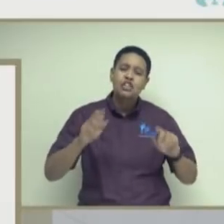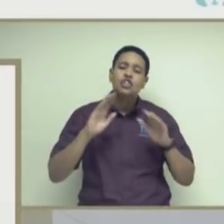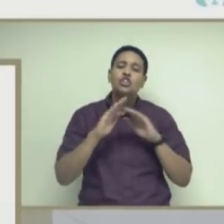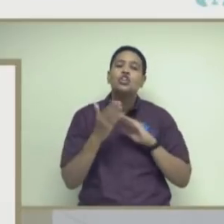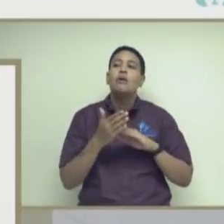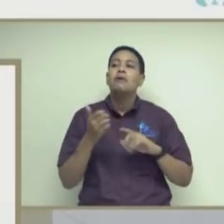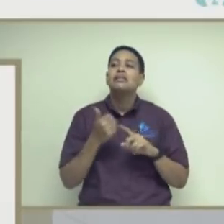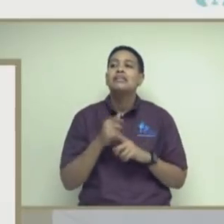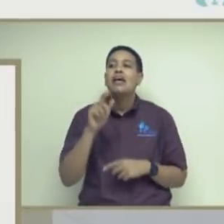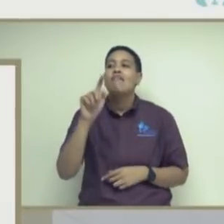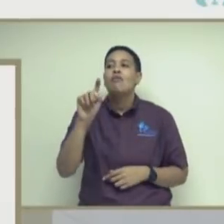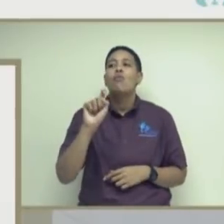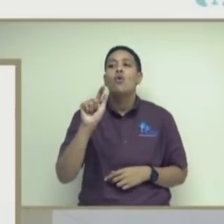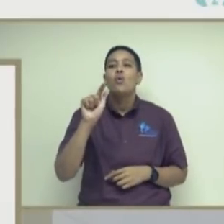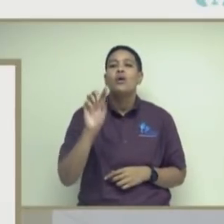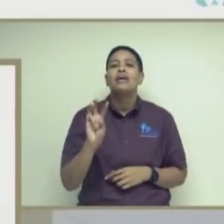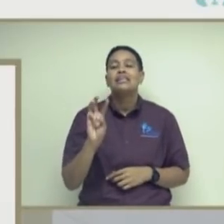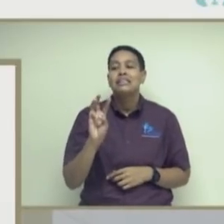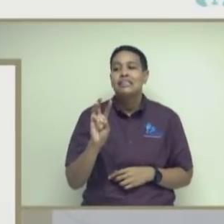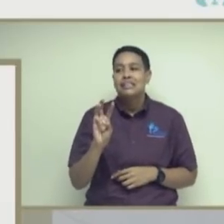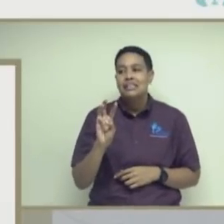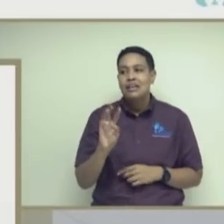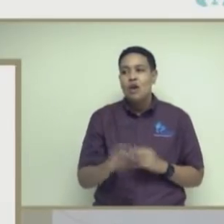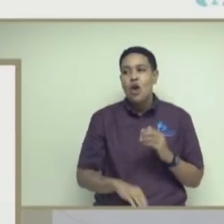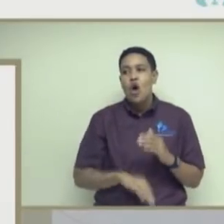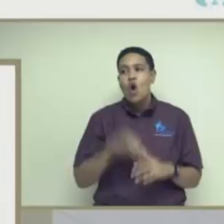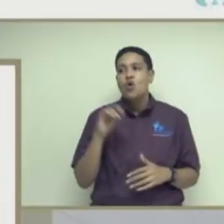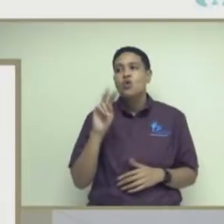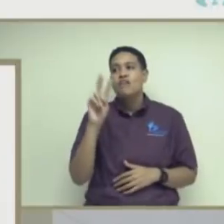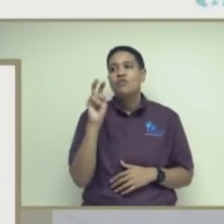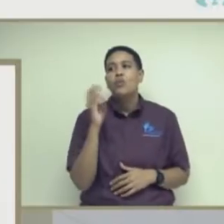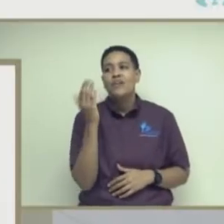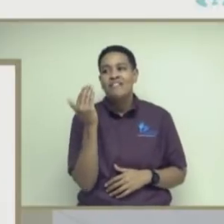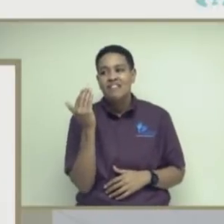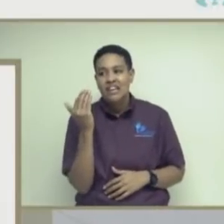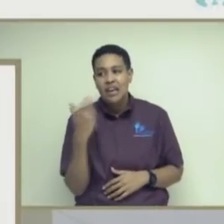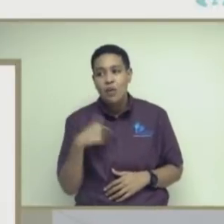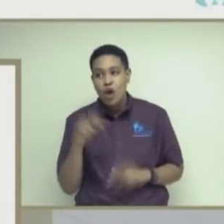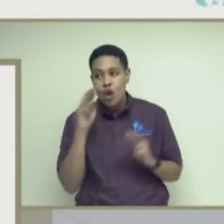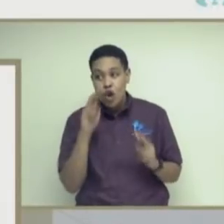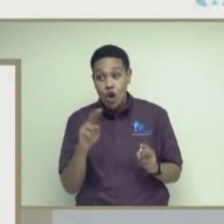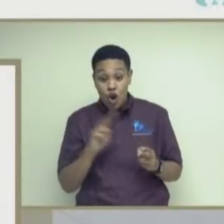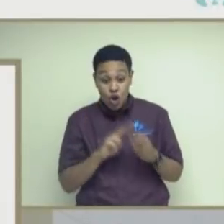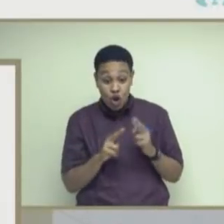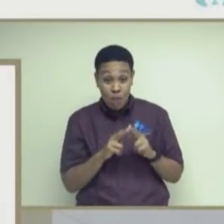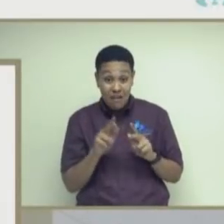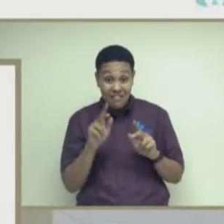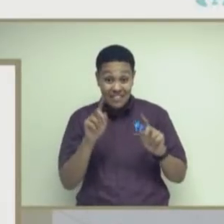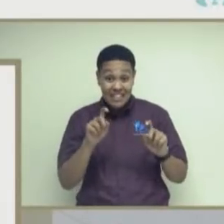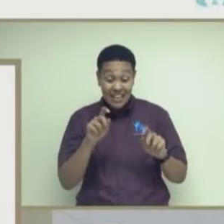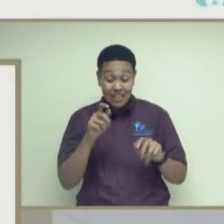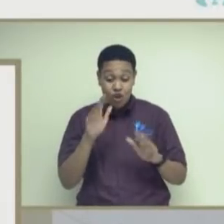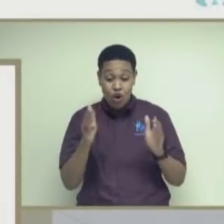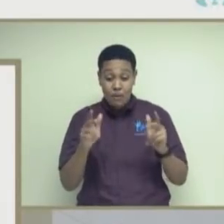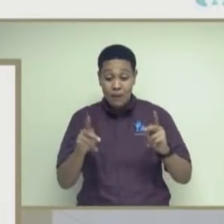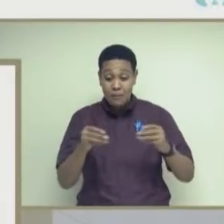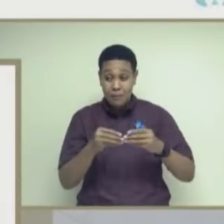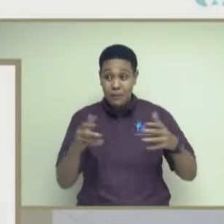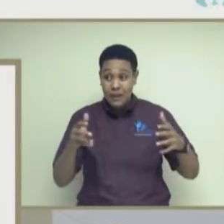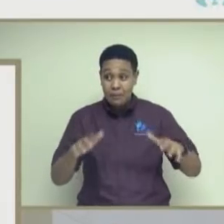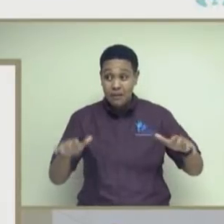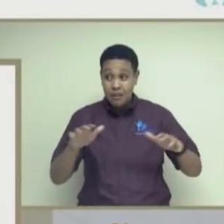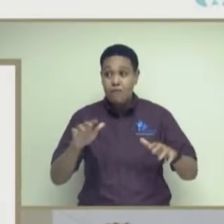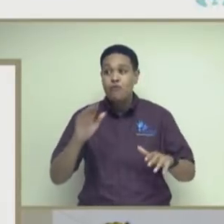was 126th out of the 215, and when we looked at the number of tests per population, Jamaica